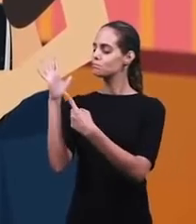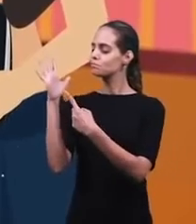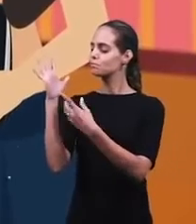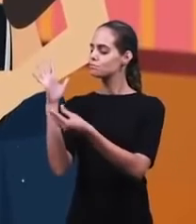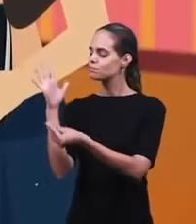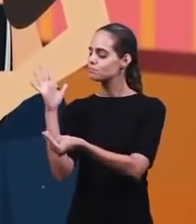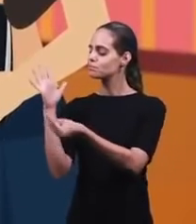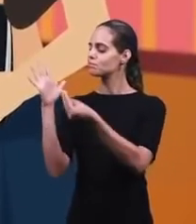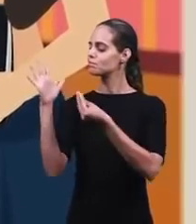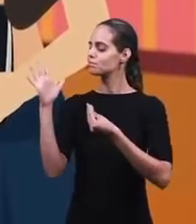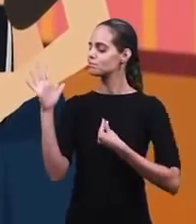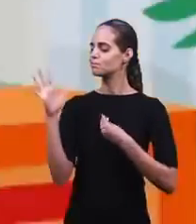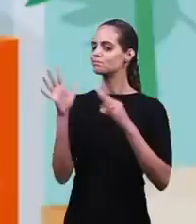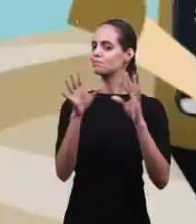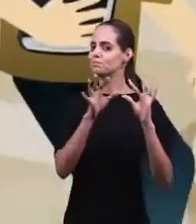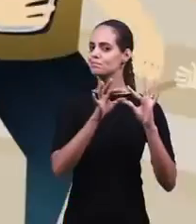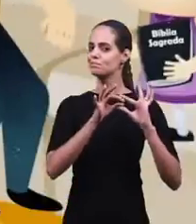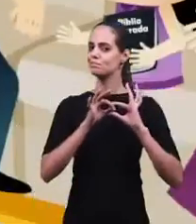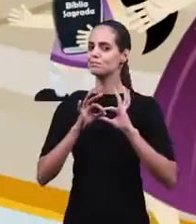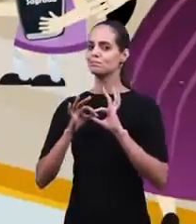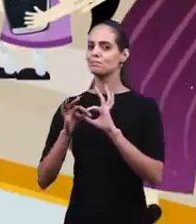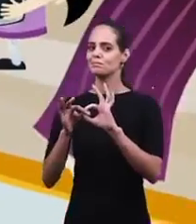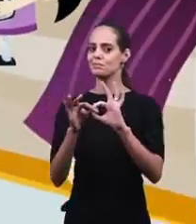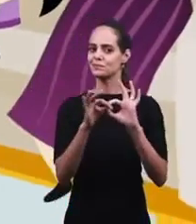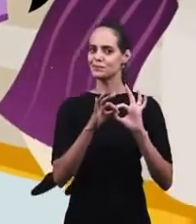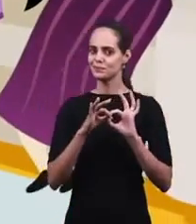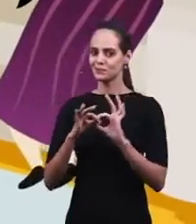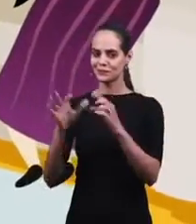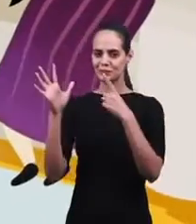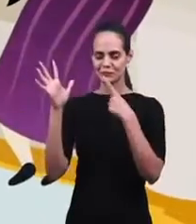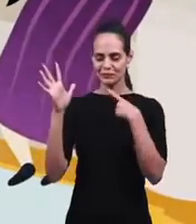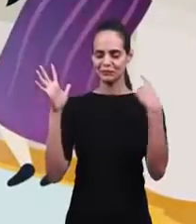que garante a nossa comunhão.